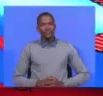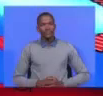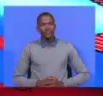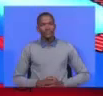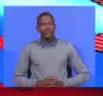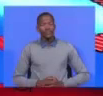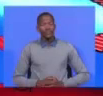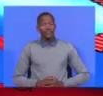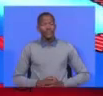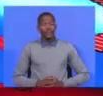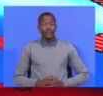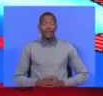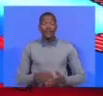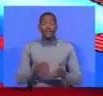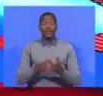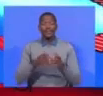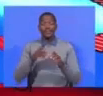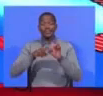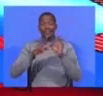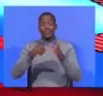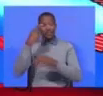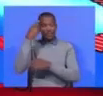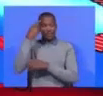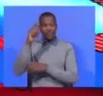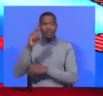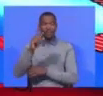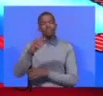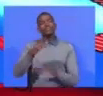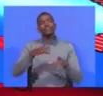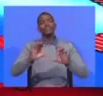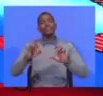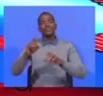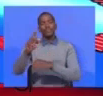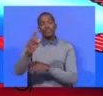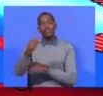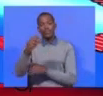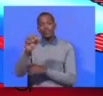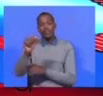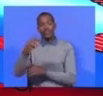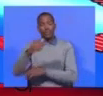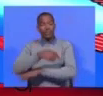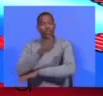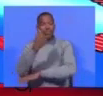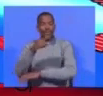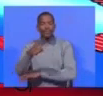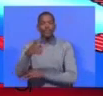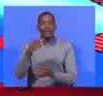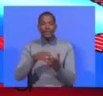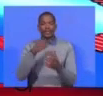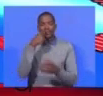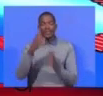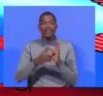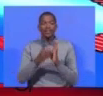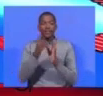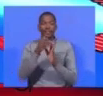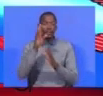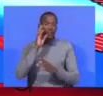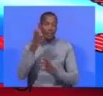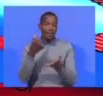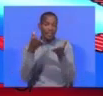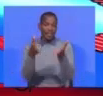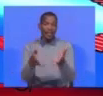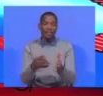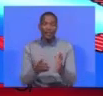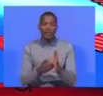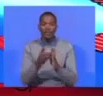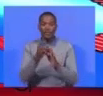Moemedi wa Council ya Tlokweng re Collen Mochotlhi o ne tafaditse morafe wa Tlokweng ga ditlabollo tse di tla nnang teng tsa go tlabolla